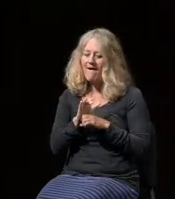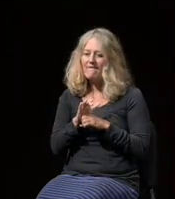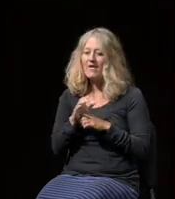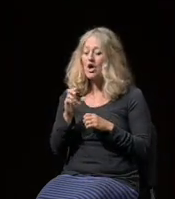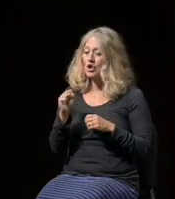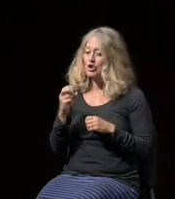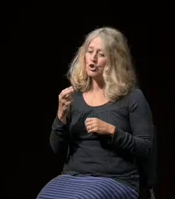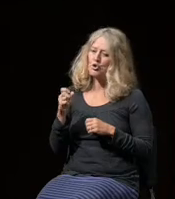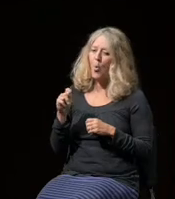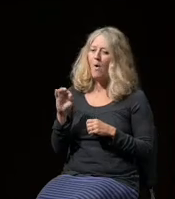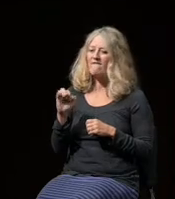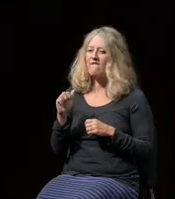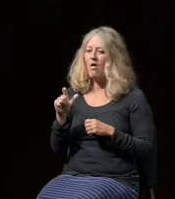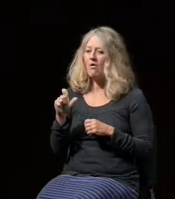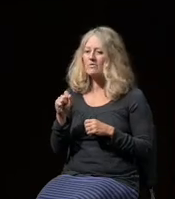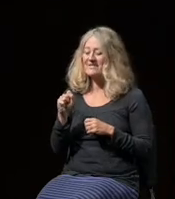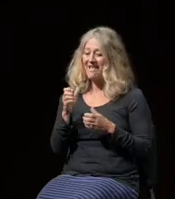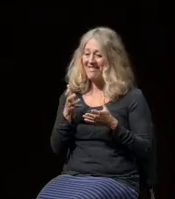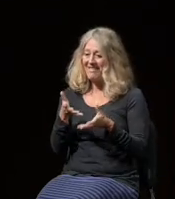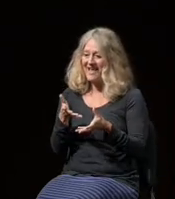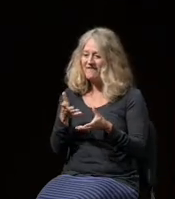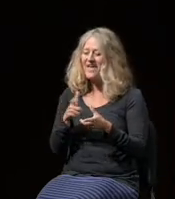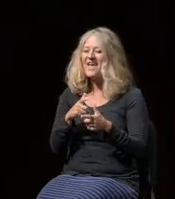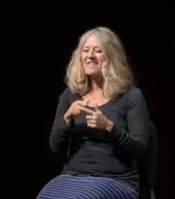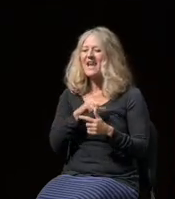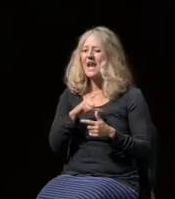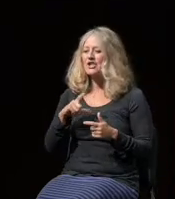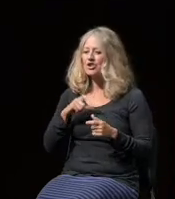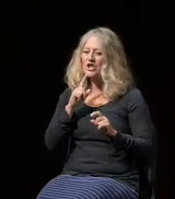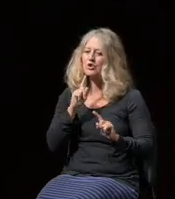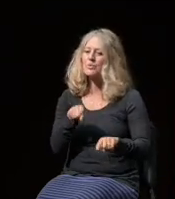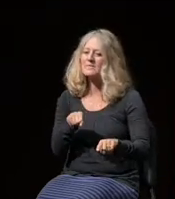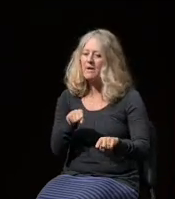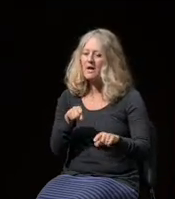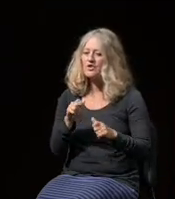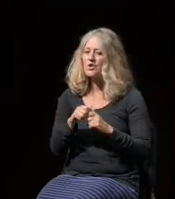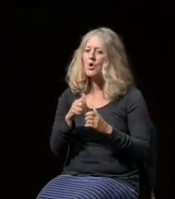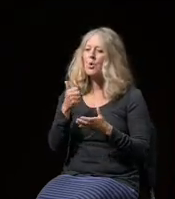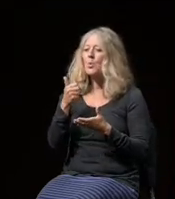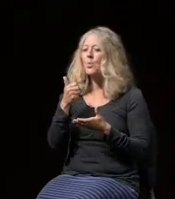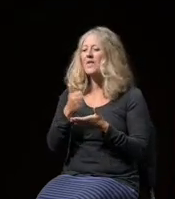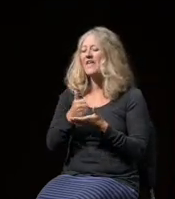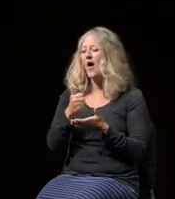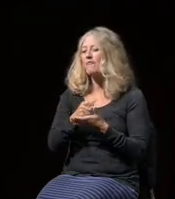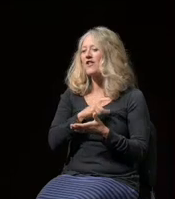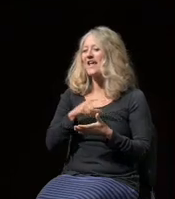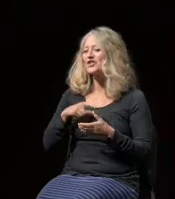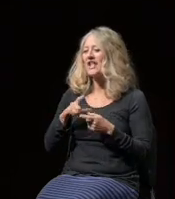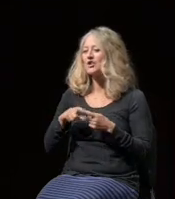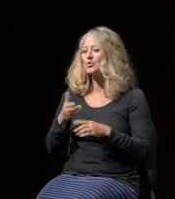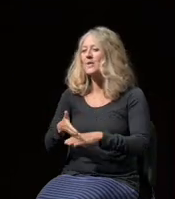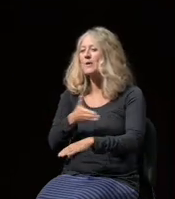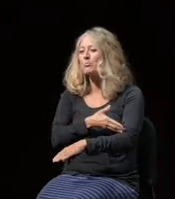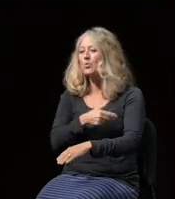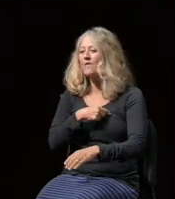on the table, sometimes the legislature responds with helpful legislation to help us get better.